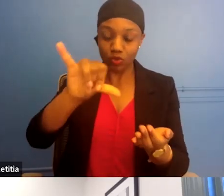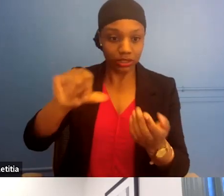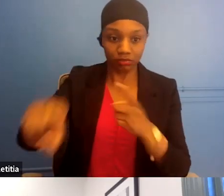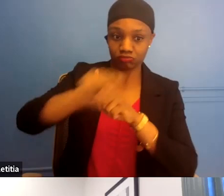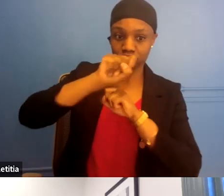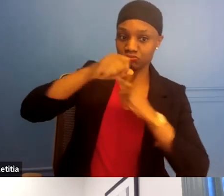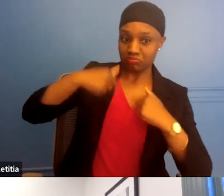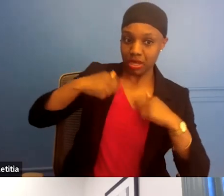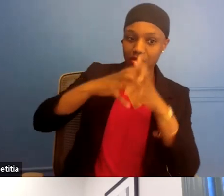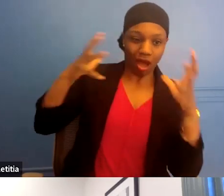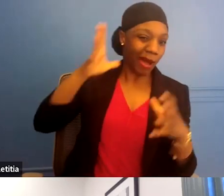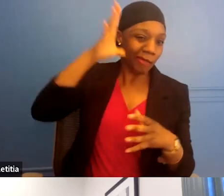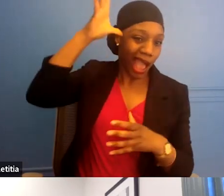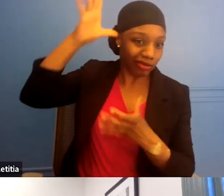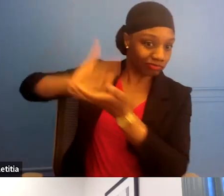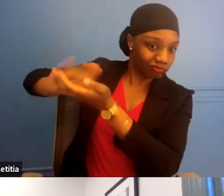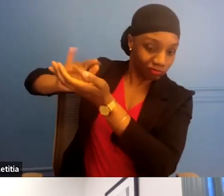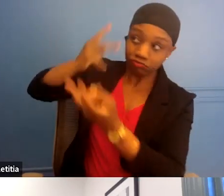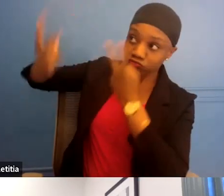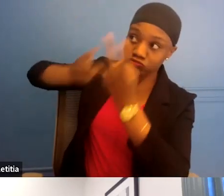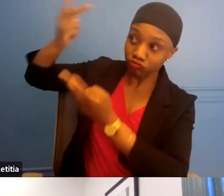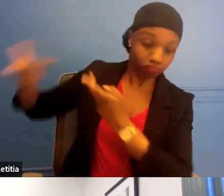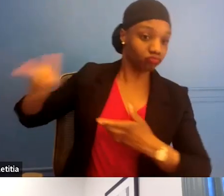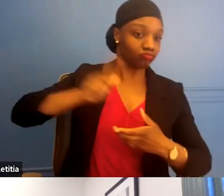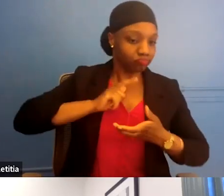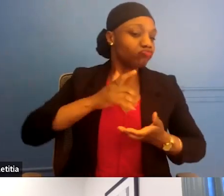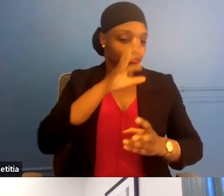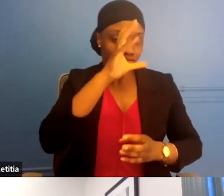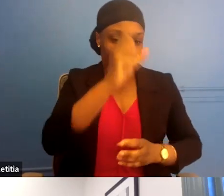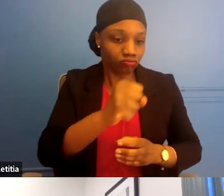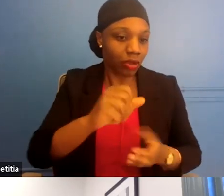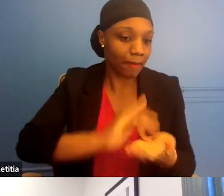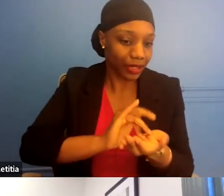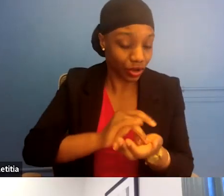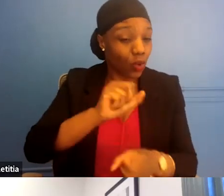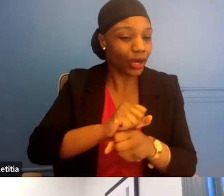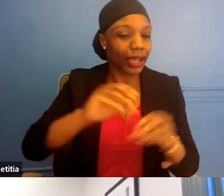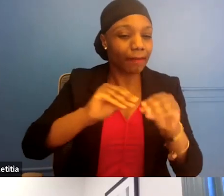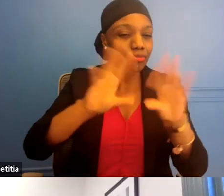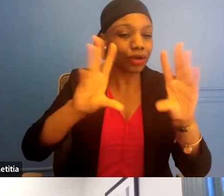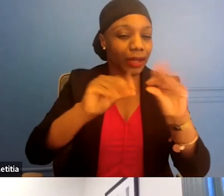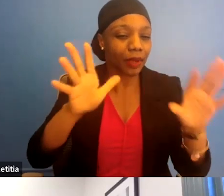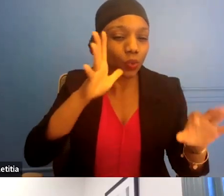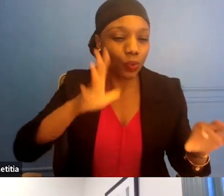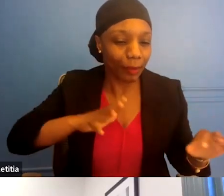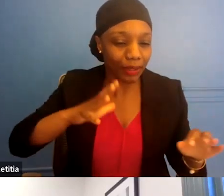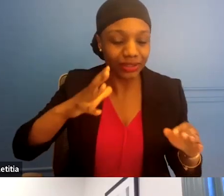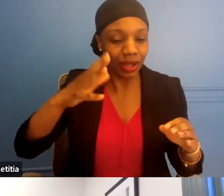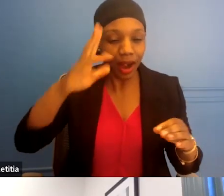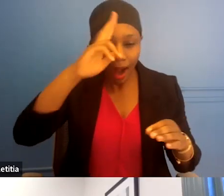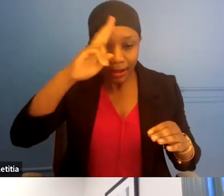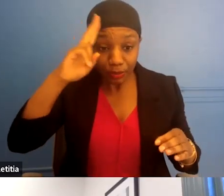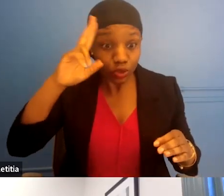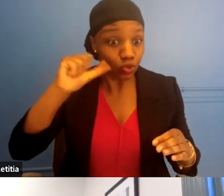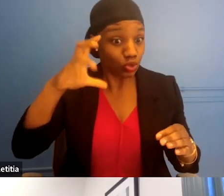me growing up. So I worked at the Brigham for a while, but then again with life changes and the zigs and the zags, I